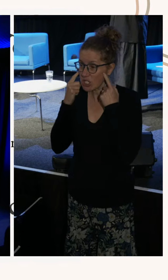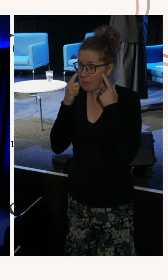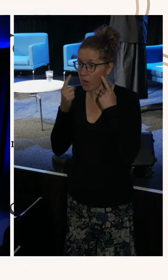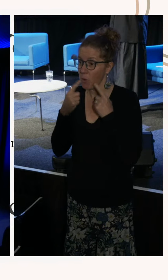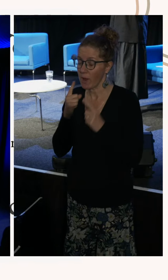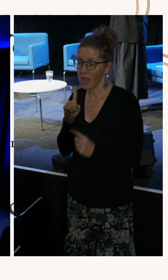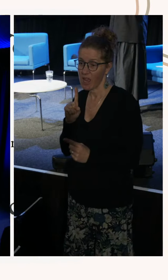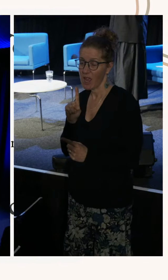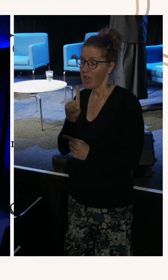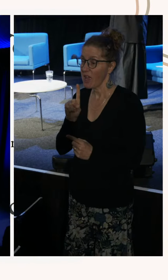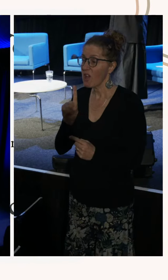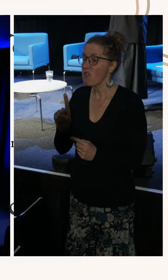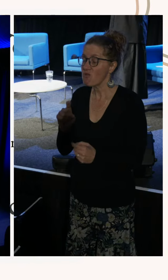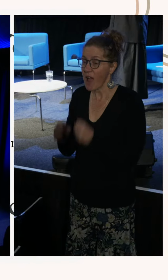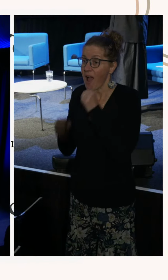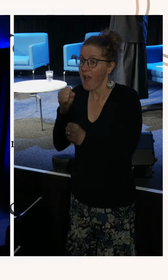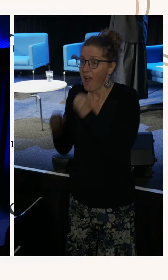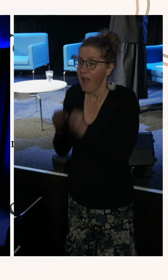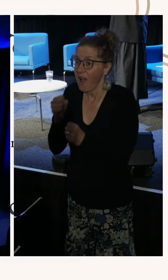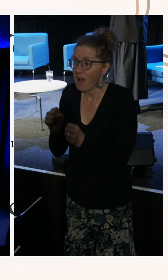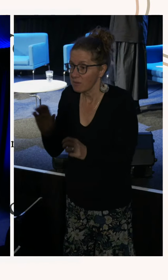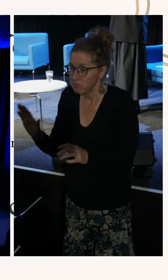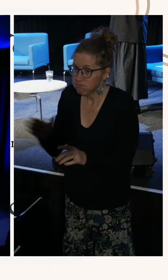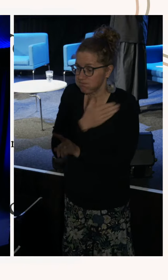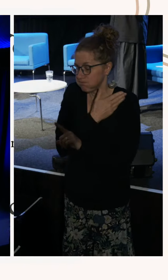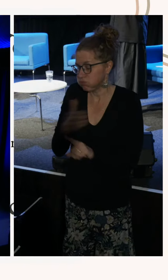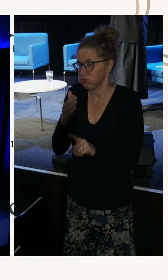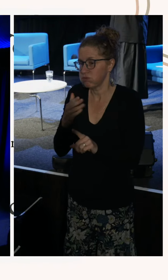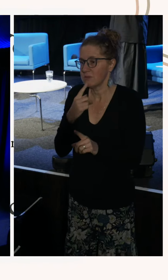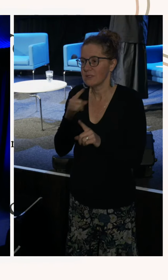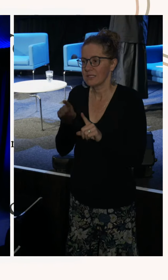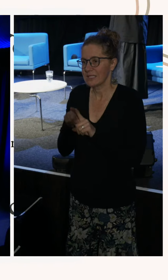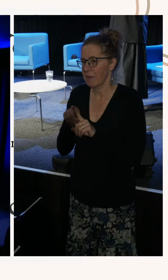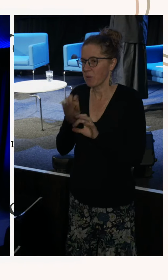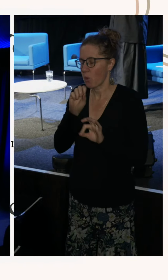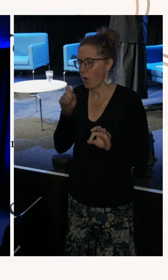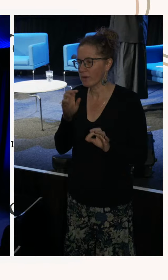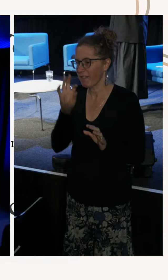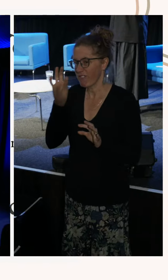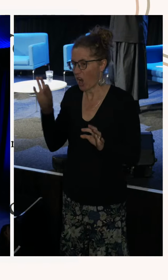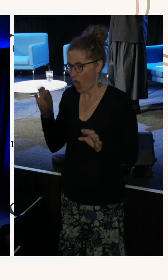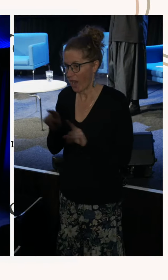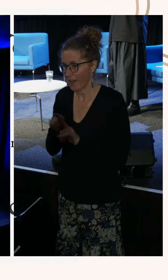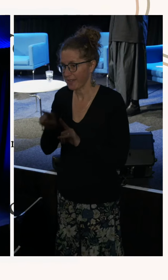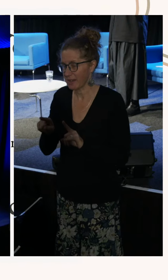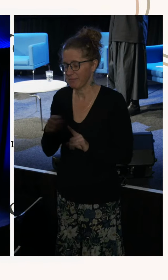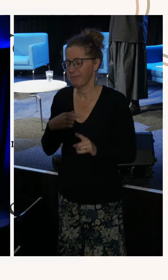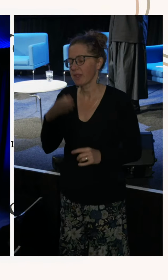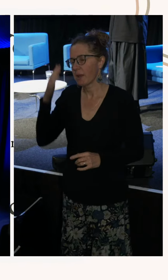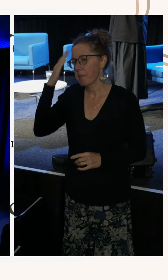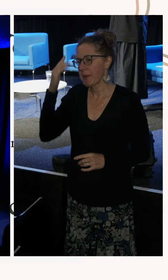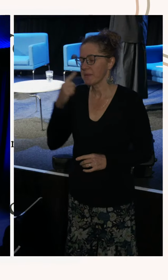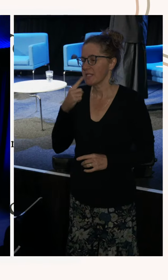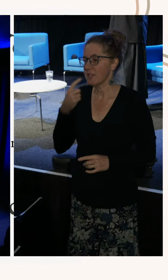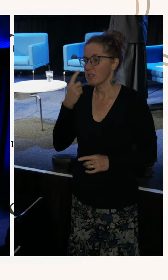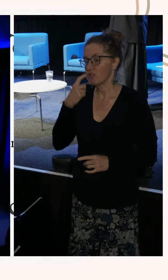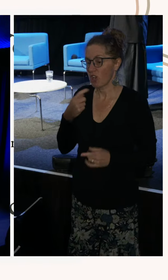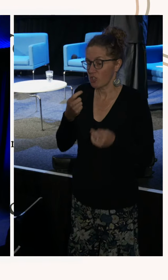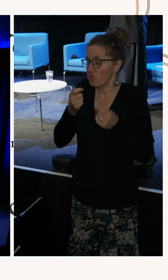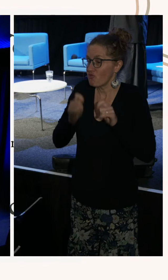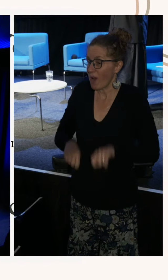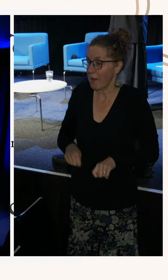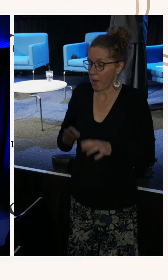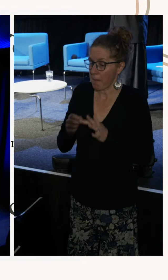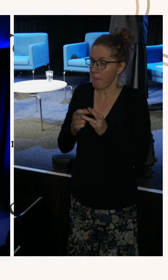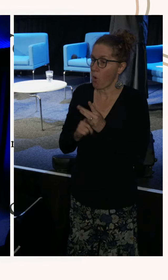was greeted by a casual backhander, just like you wouldn't swat a fly. It didn't stop there. Mum said he tried to rape Pauline, my older